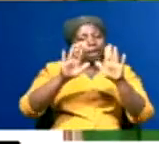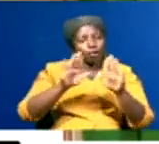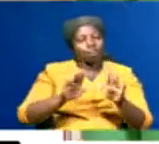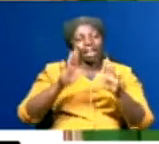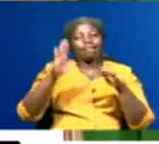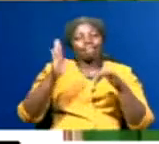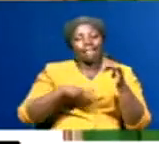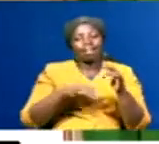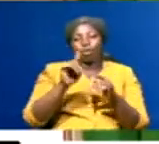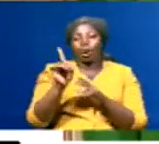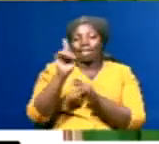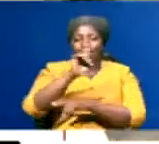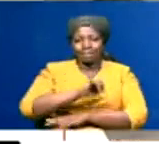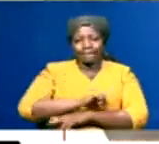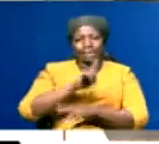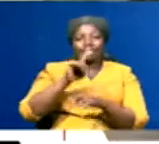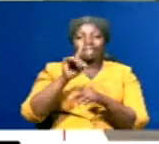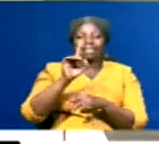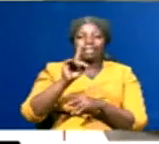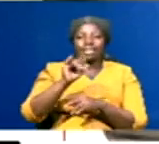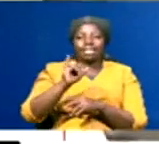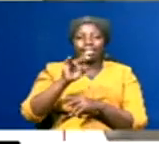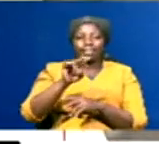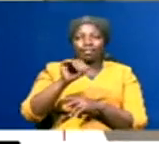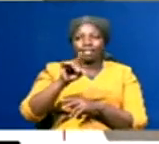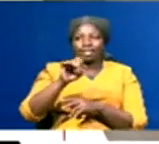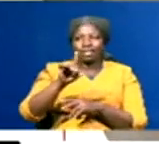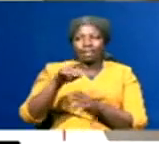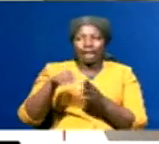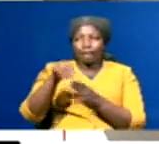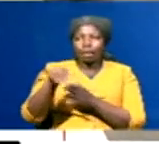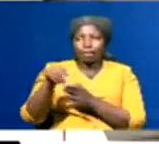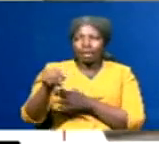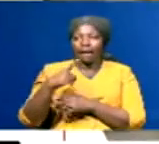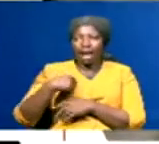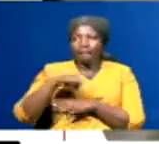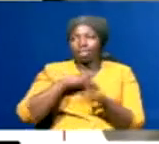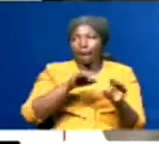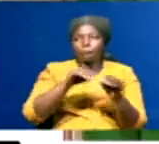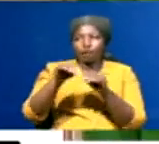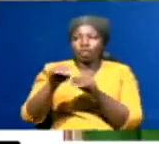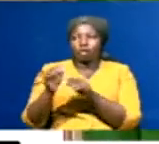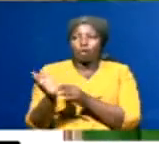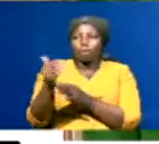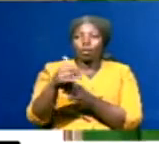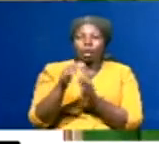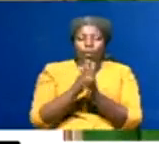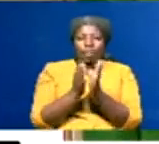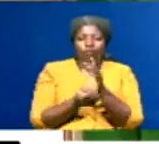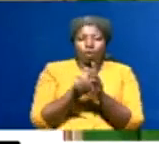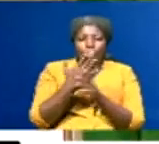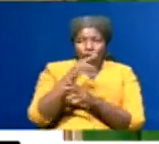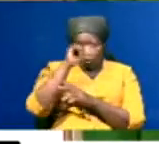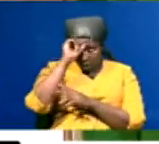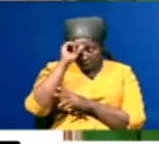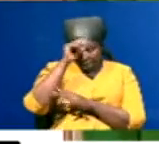than a one-day dividend payout. We are moving and mobilizing with the formation of government, establishment of